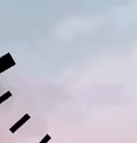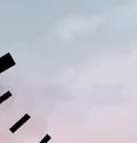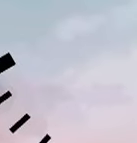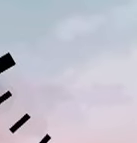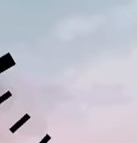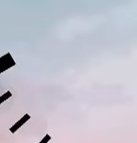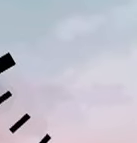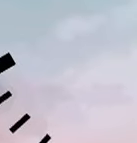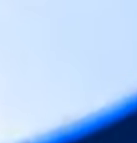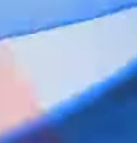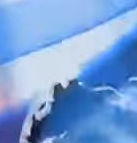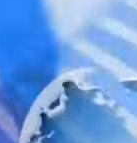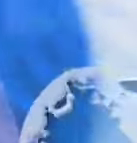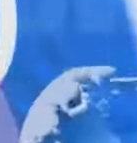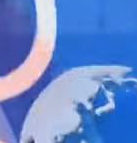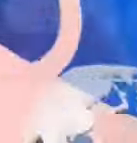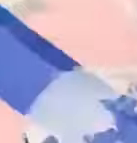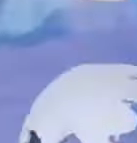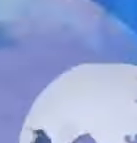WhatsApp.